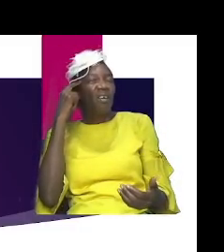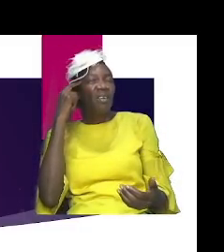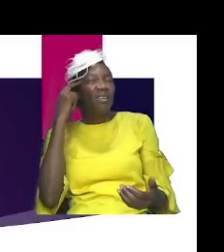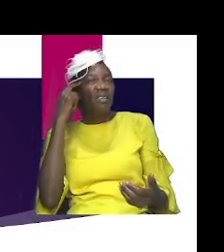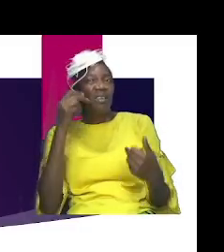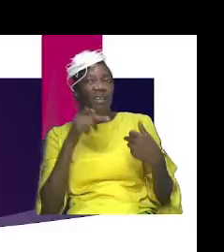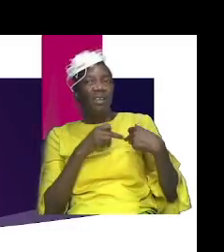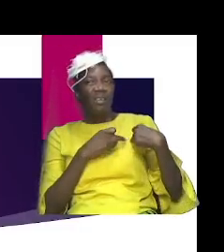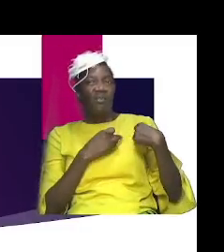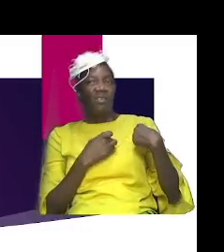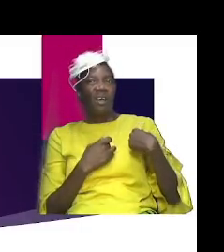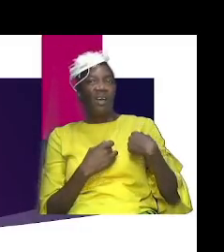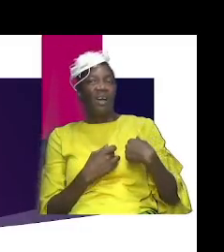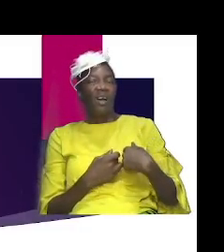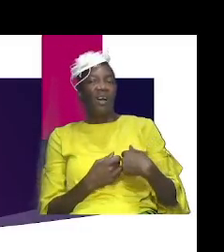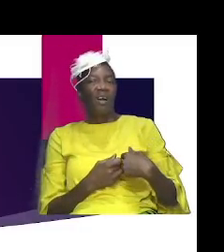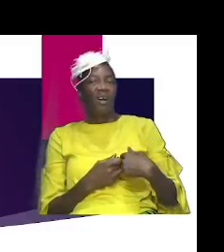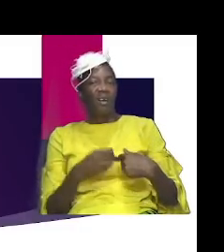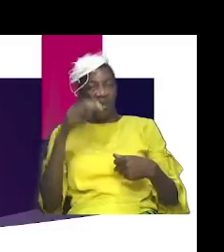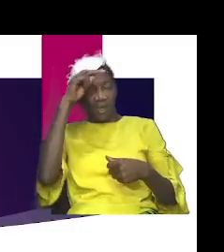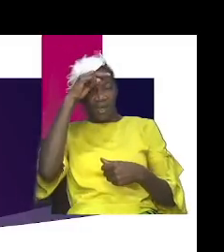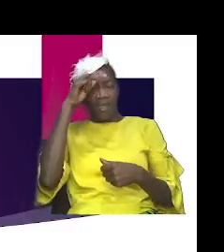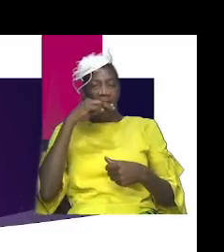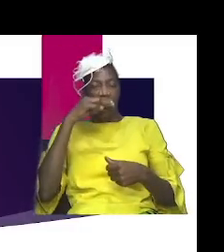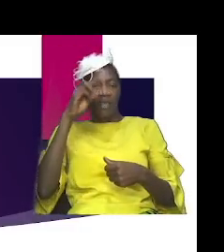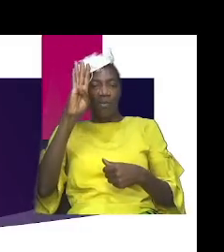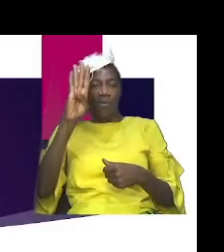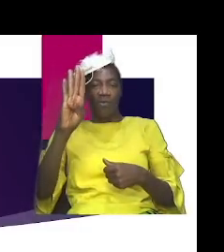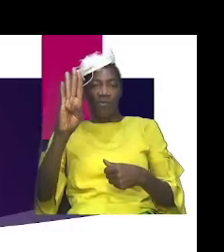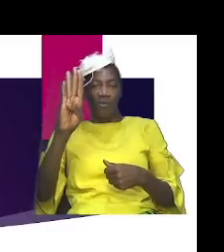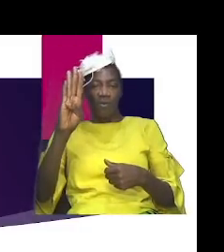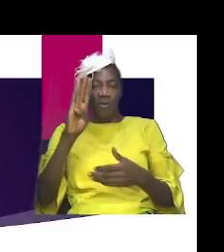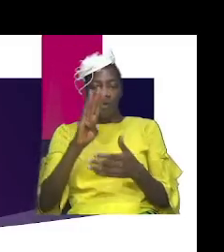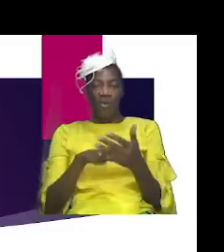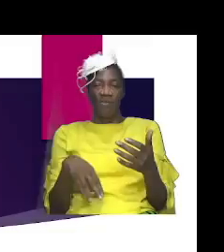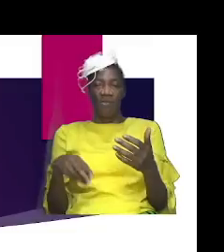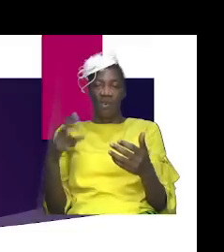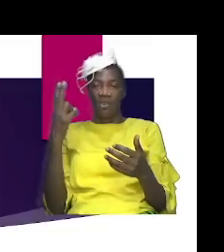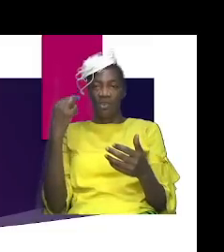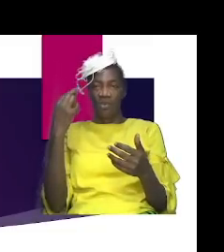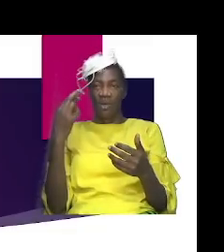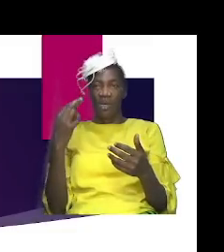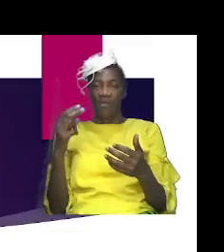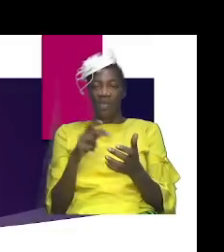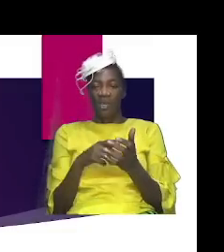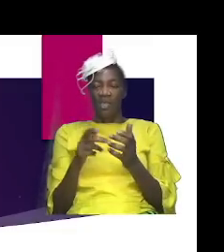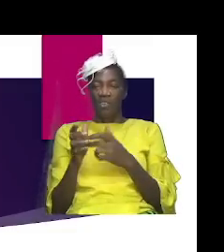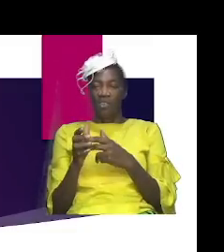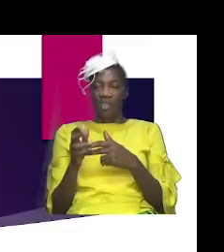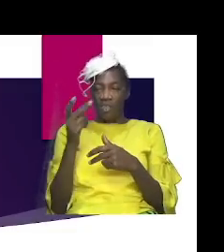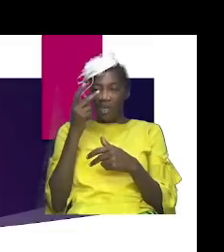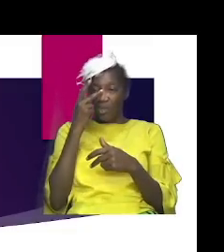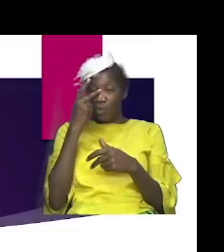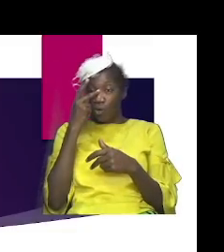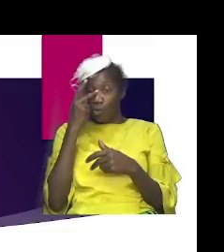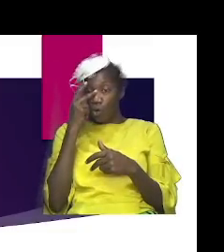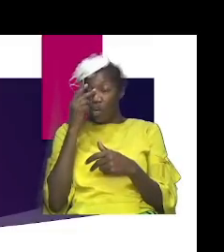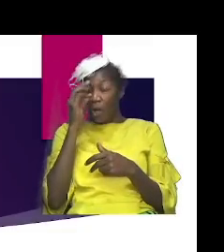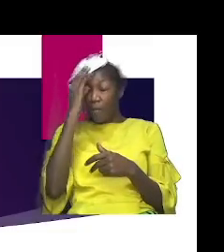4 verse 12, and you can read that later on. He is going to be looking beyond the facade,